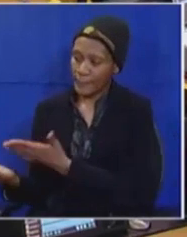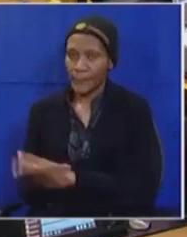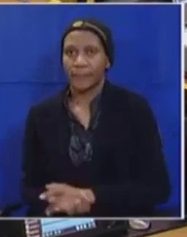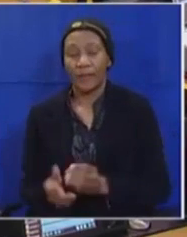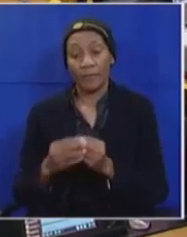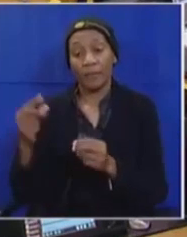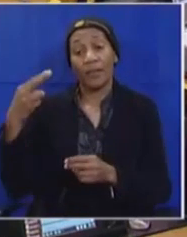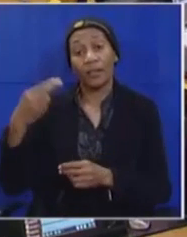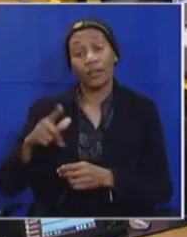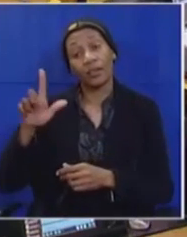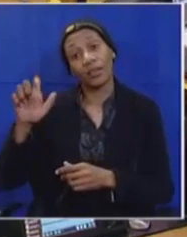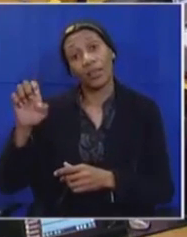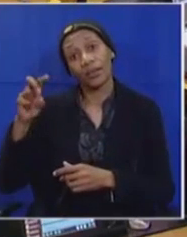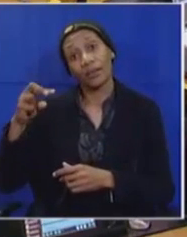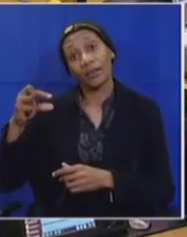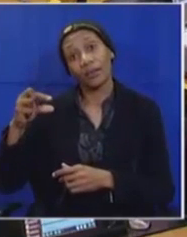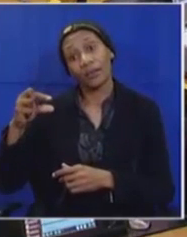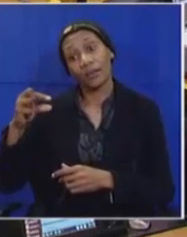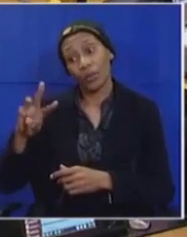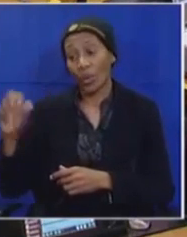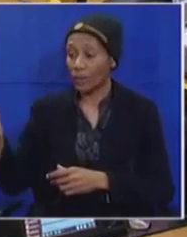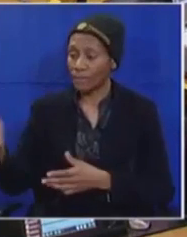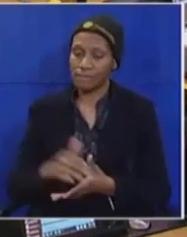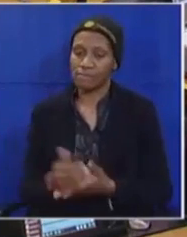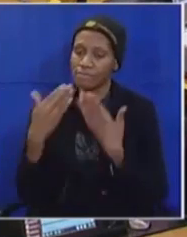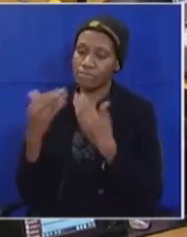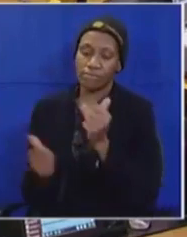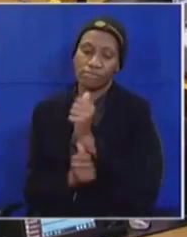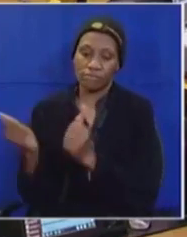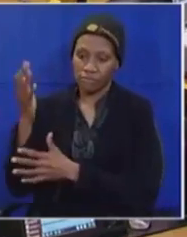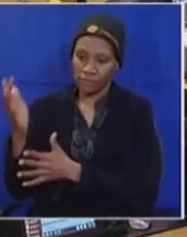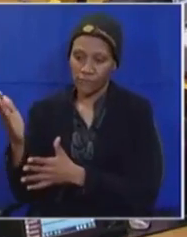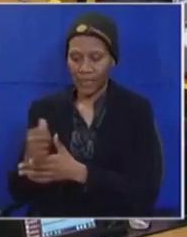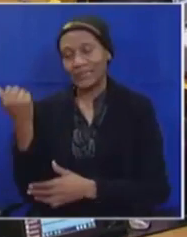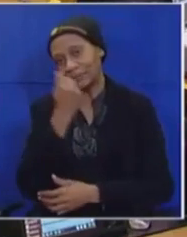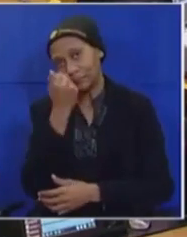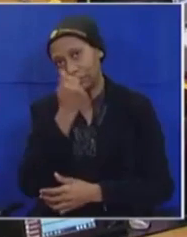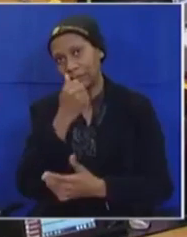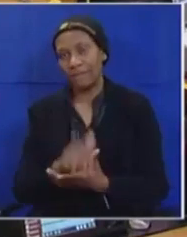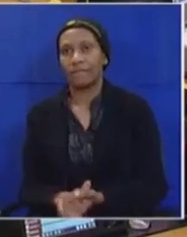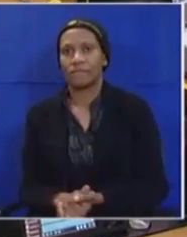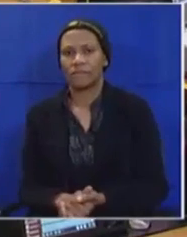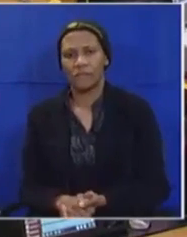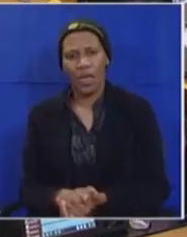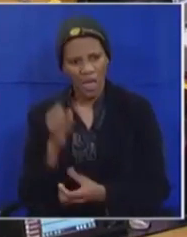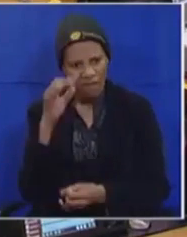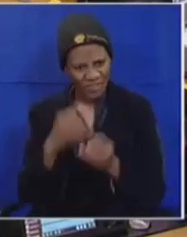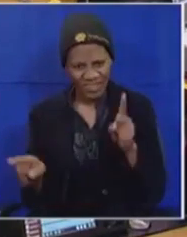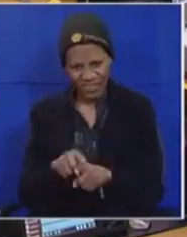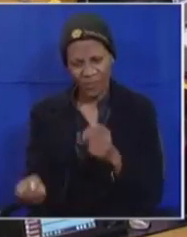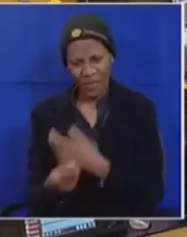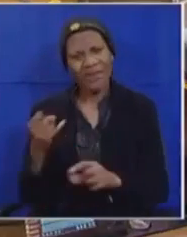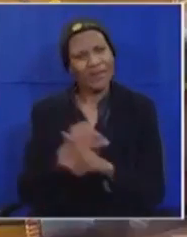Honorable Shengwa, Thank you very much, Deputy Speaker, and our you must apologies. alert us in advance when that mistake happens. Don't